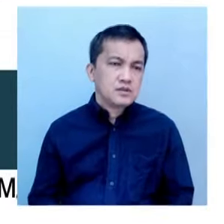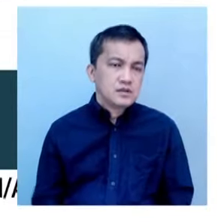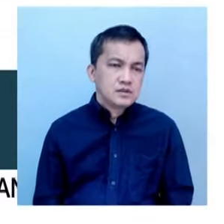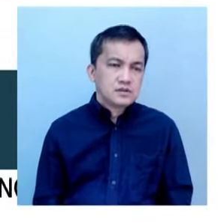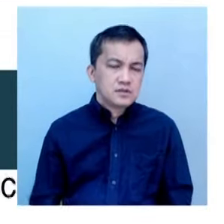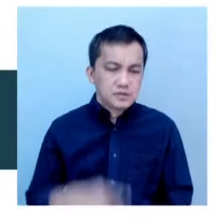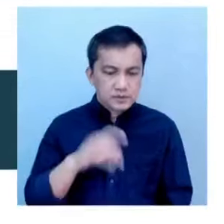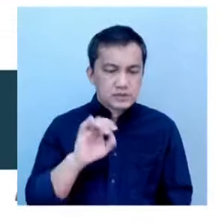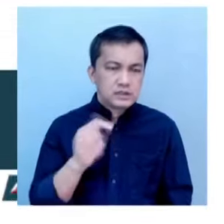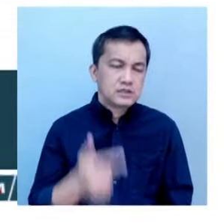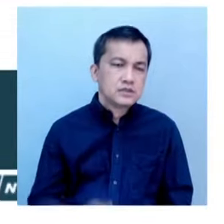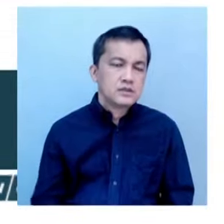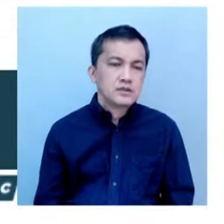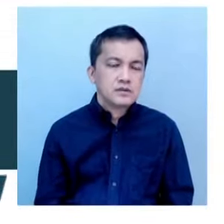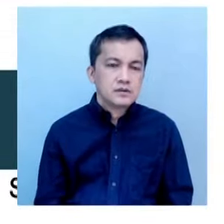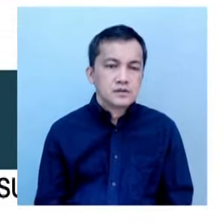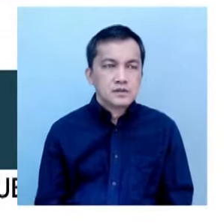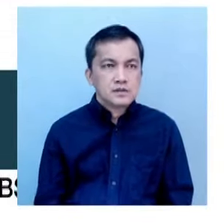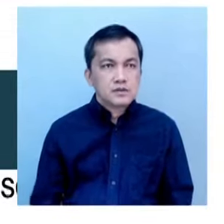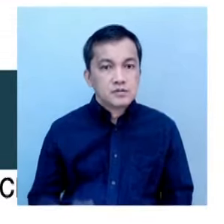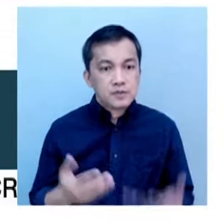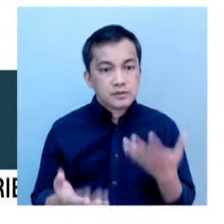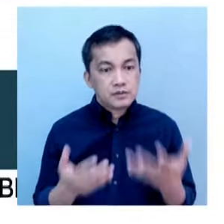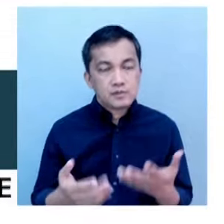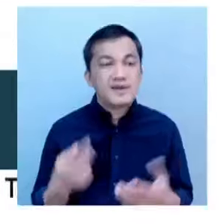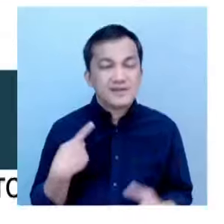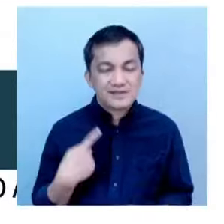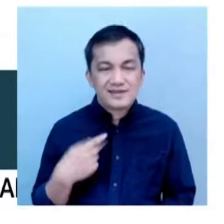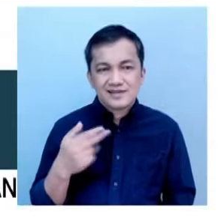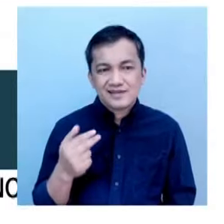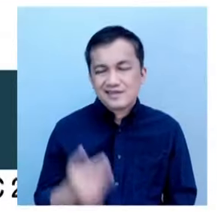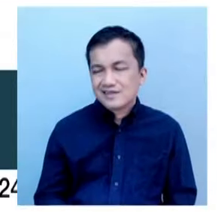Philippine Coast Guard. Baka right. naman nga meron. Ano kaya?